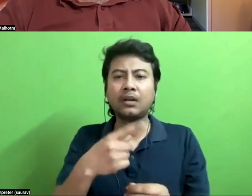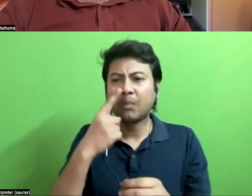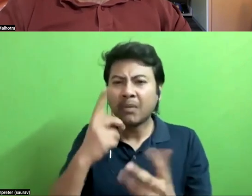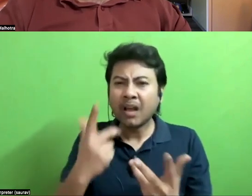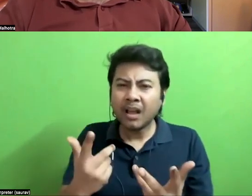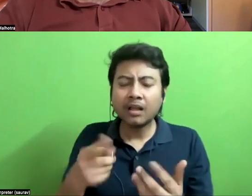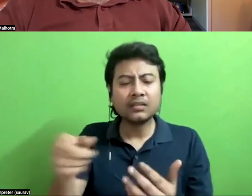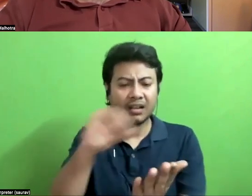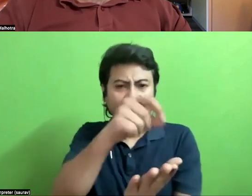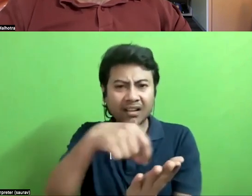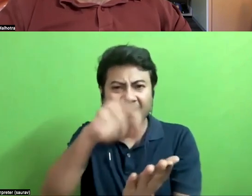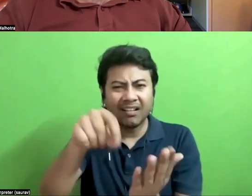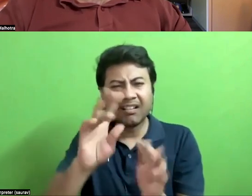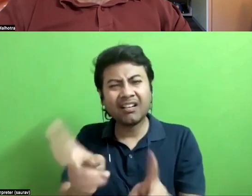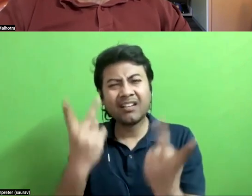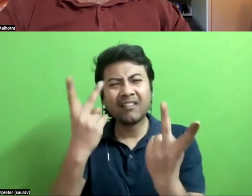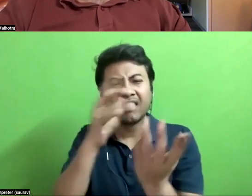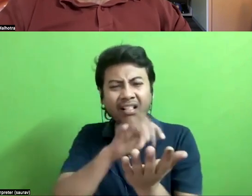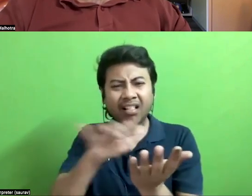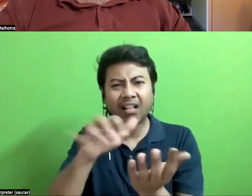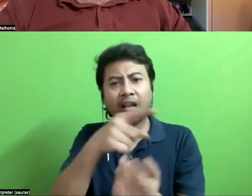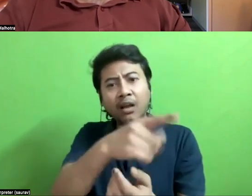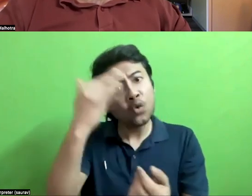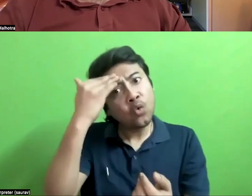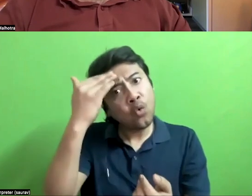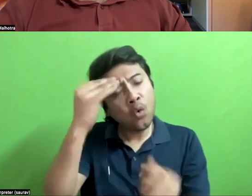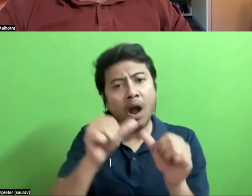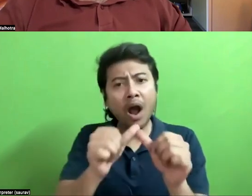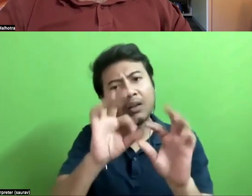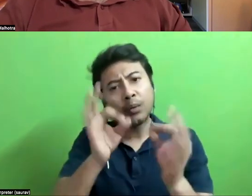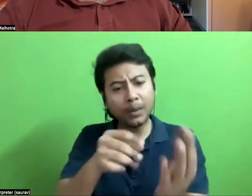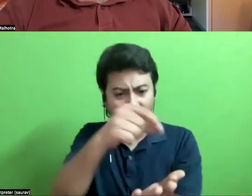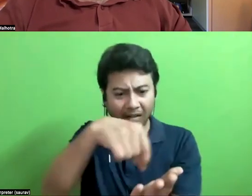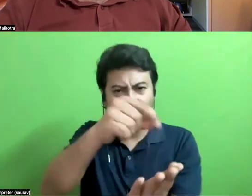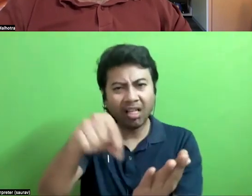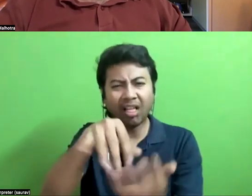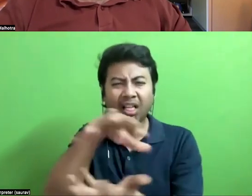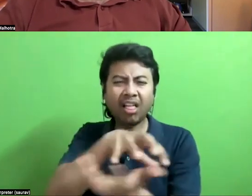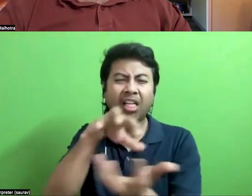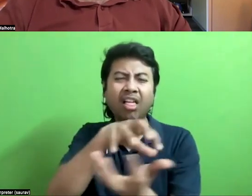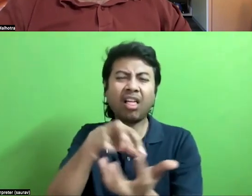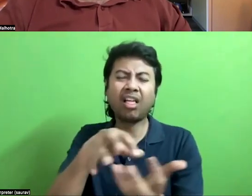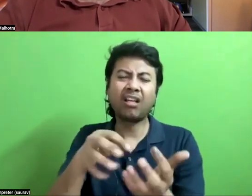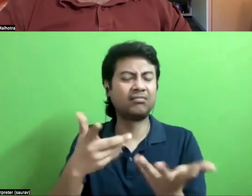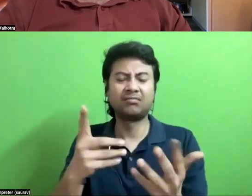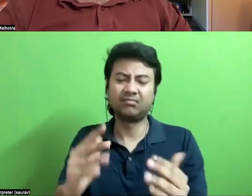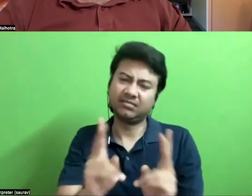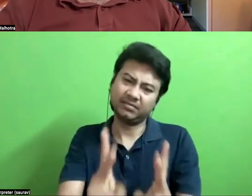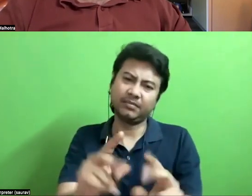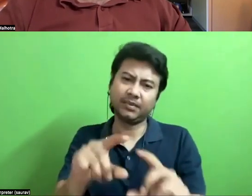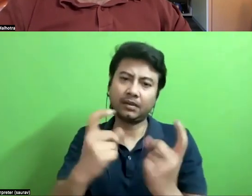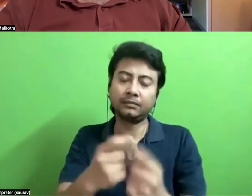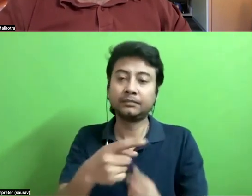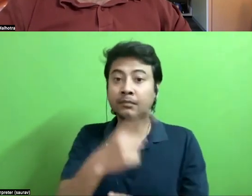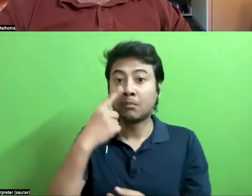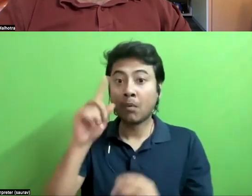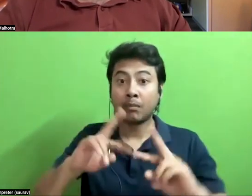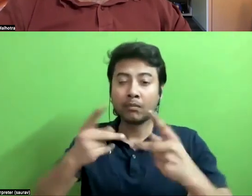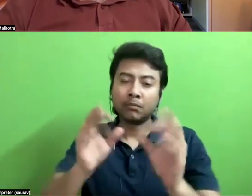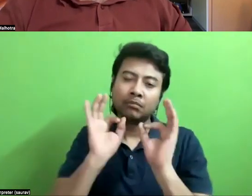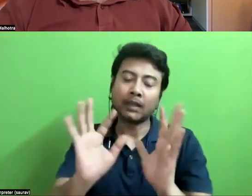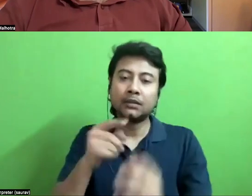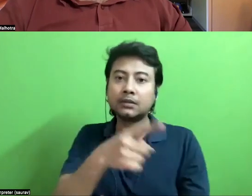He knows everything, but I will only promote him if his handwriting improves in that sense. So my mother gave her a very good response. He said that if you're not going to promote Nipun because of his